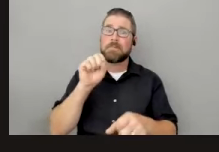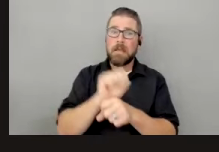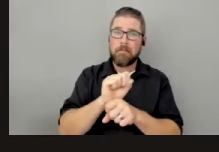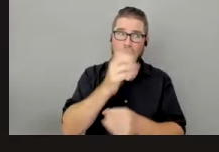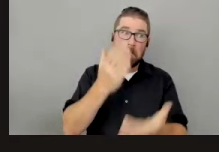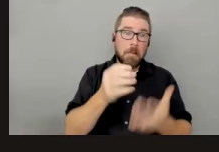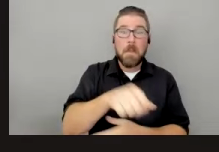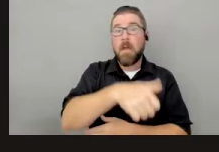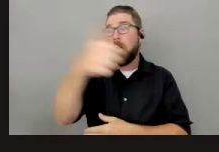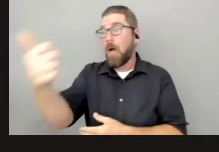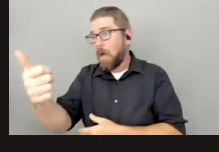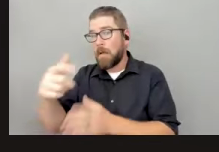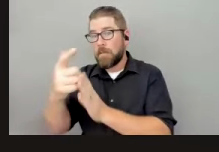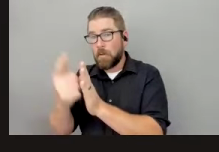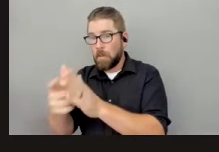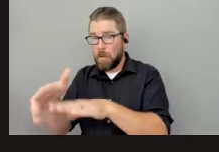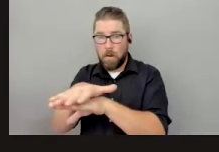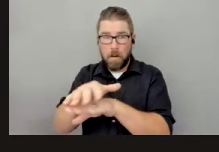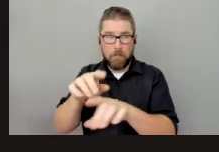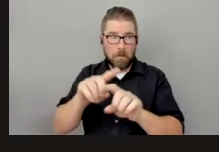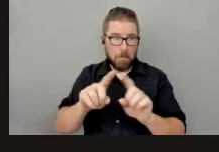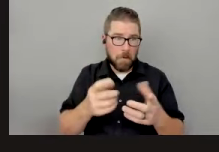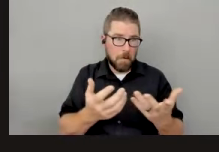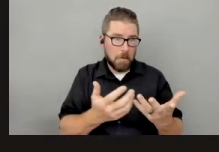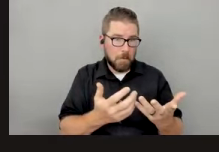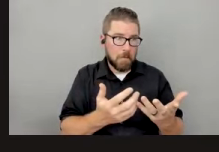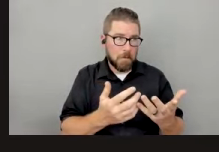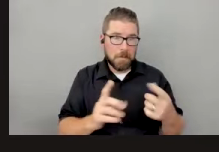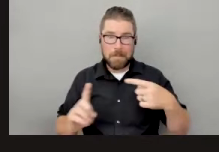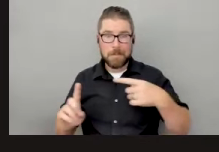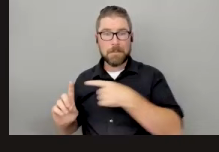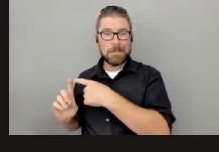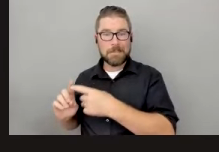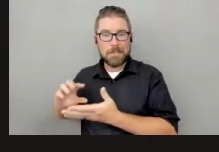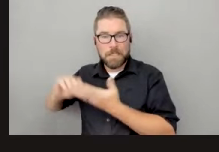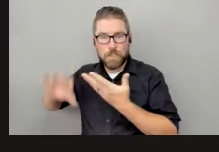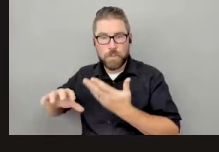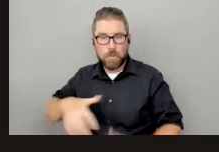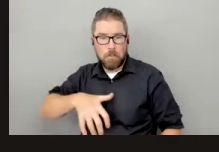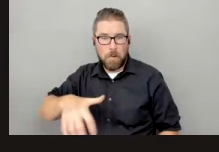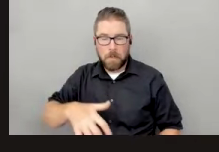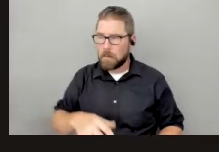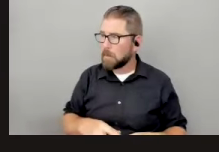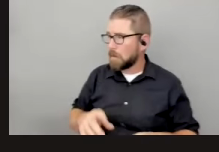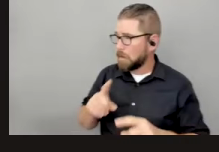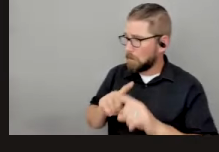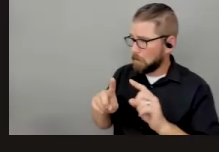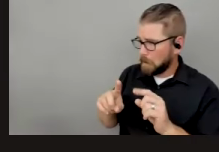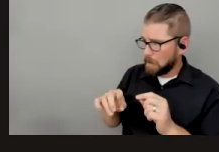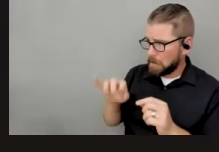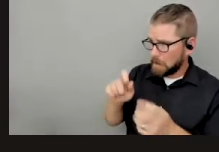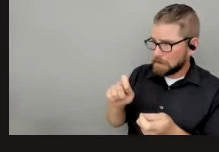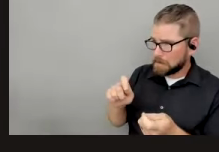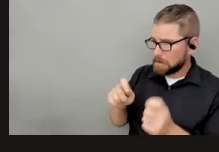pregnant. Okay, well, no, I understand that, but I'm just saying it's an accommodation issue, not a harassment issue. But if